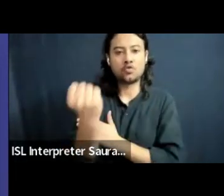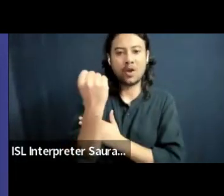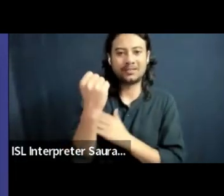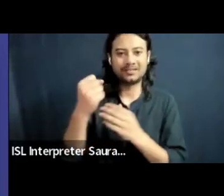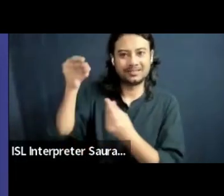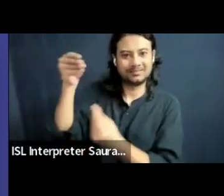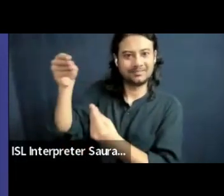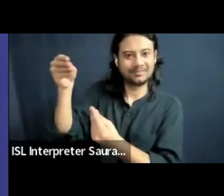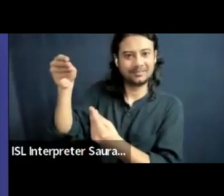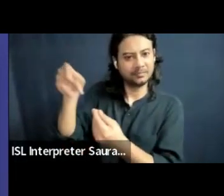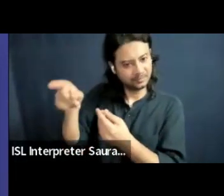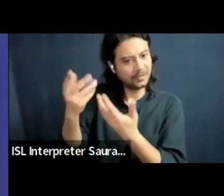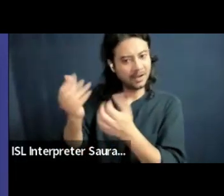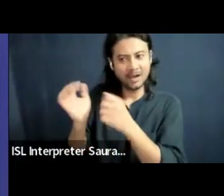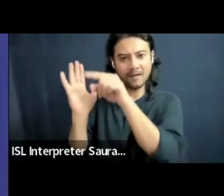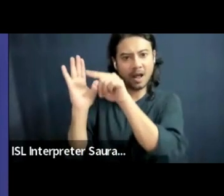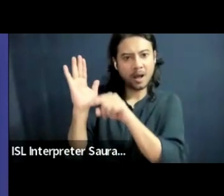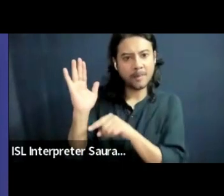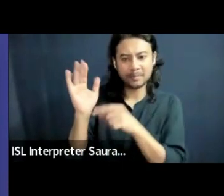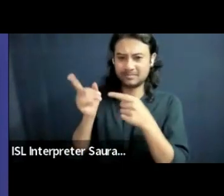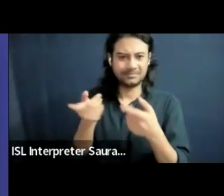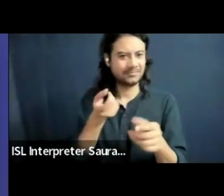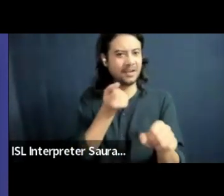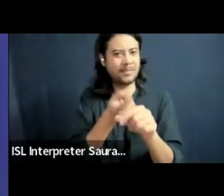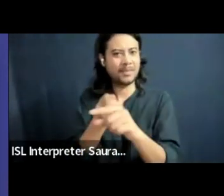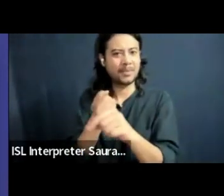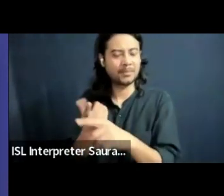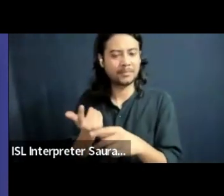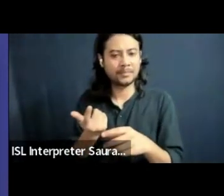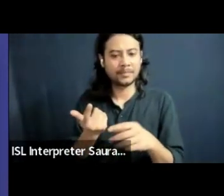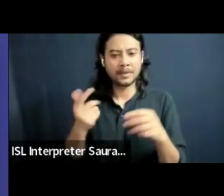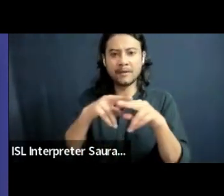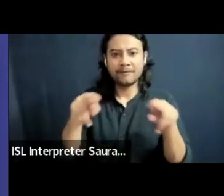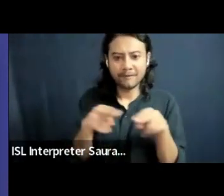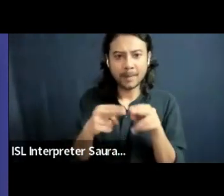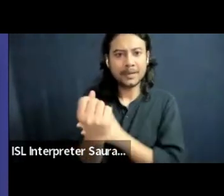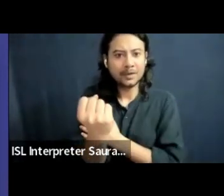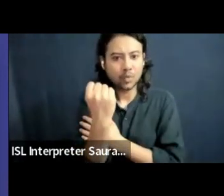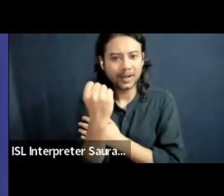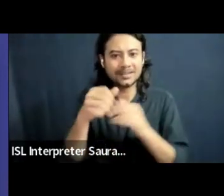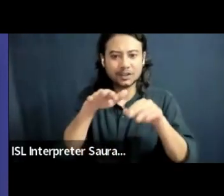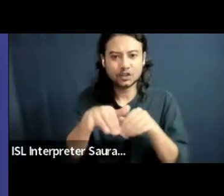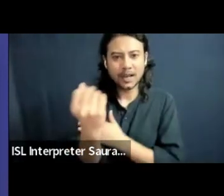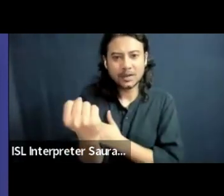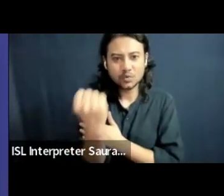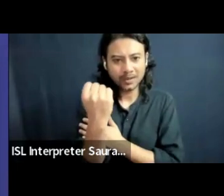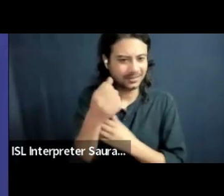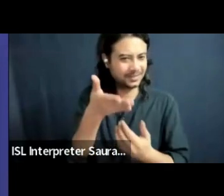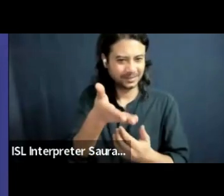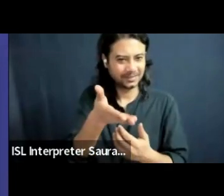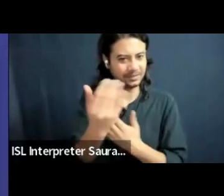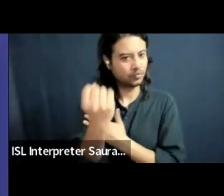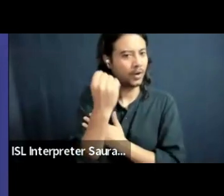family environments, um, are applicable. But there are also specific articles. For example,